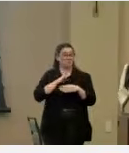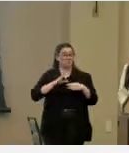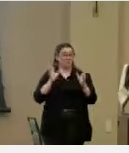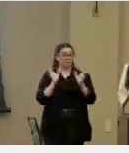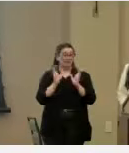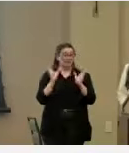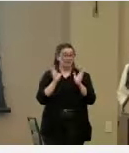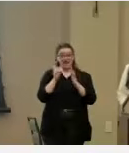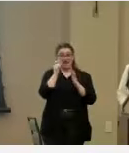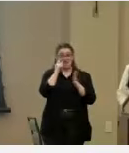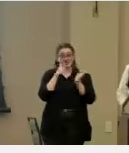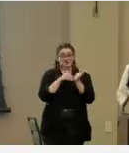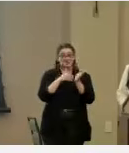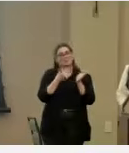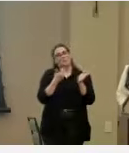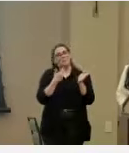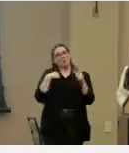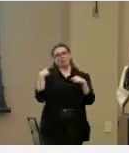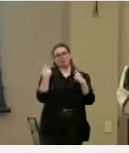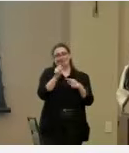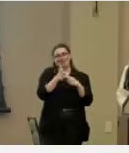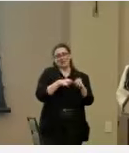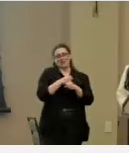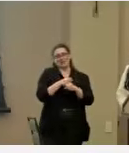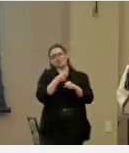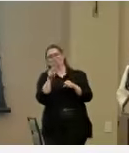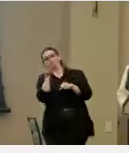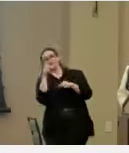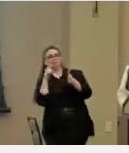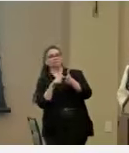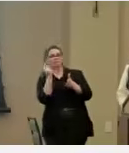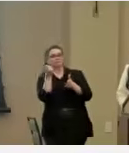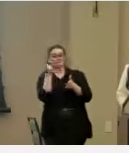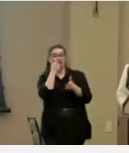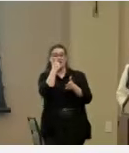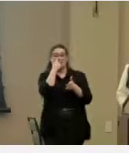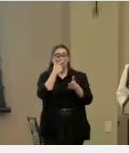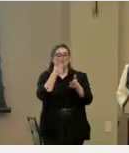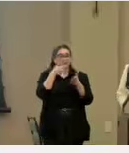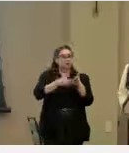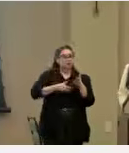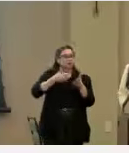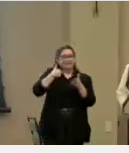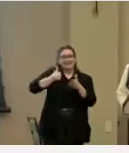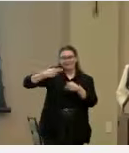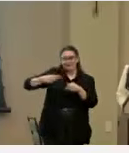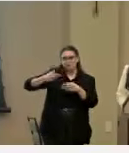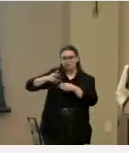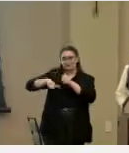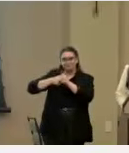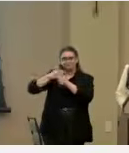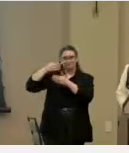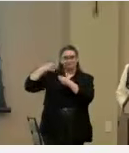I could probably spot it from across the room, but it does help to have a detailed history. How long has this been going on? What are